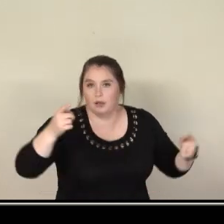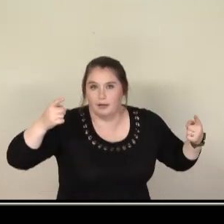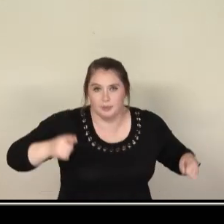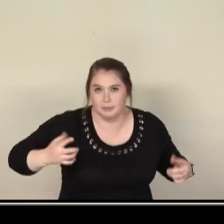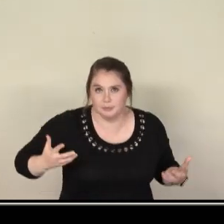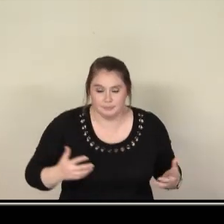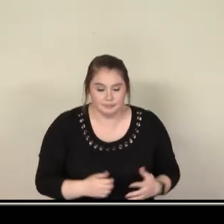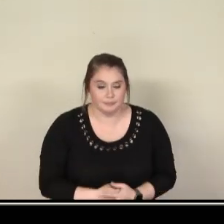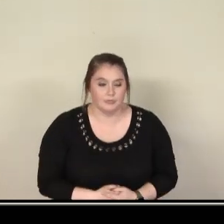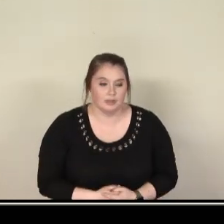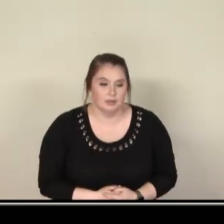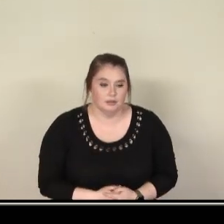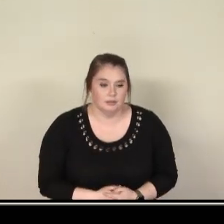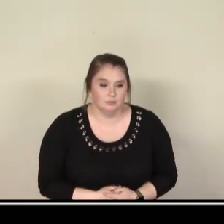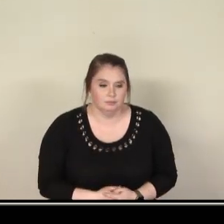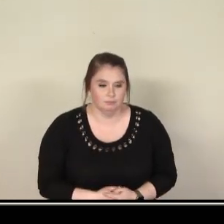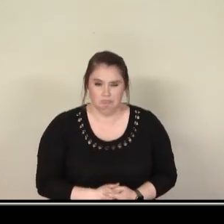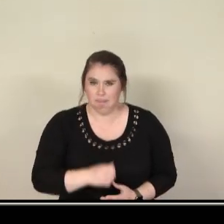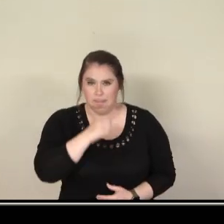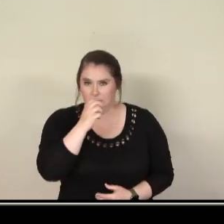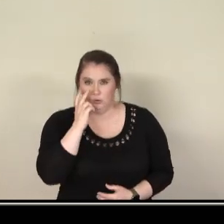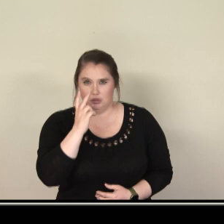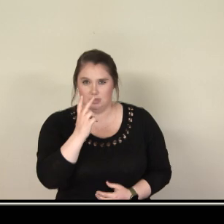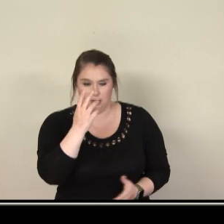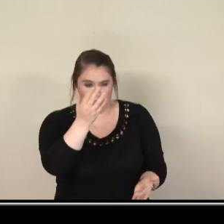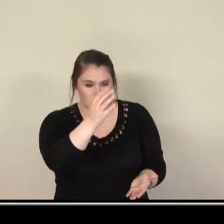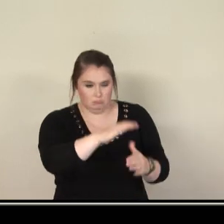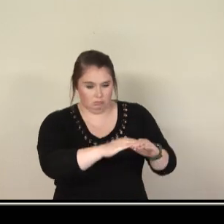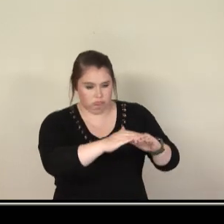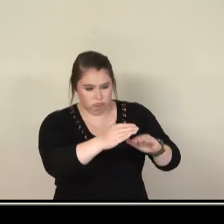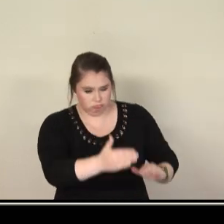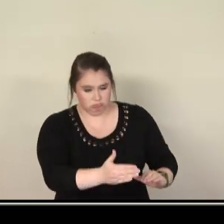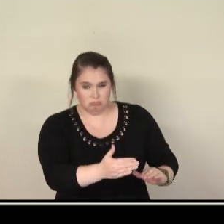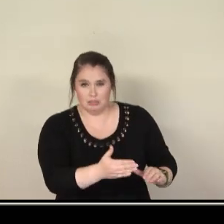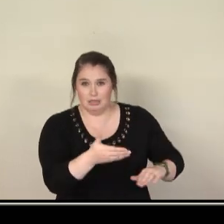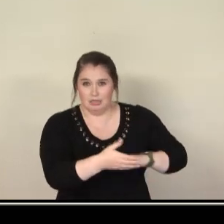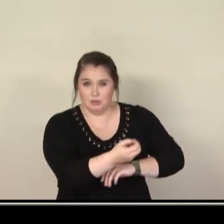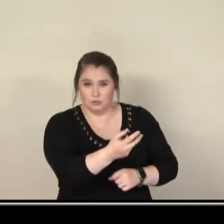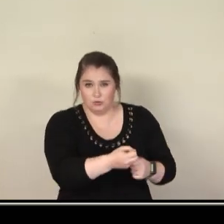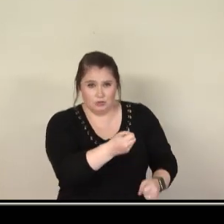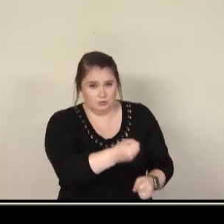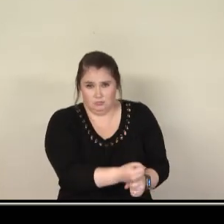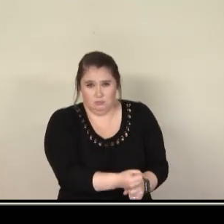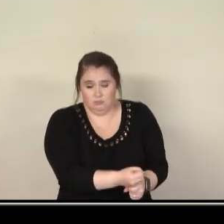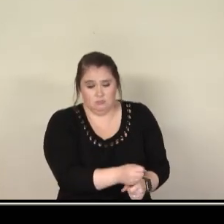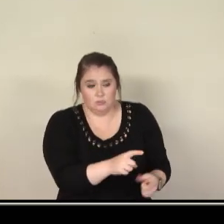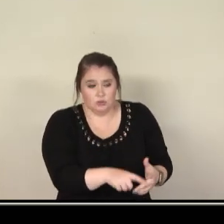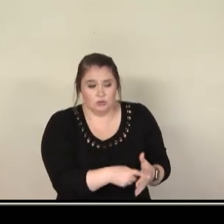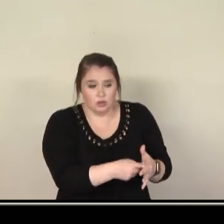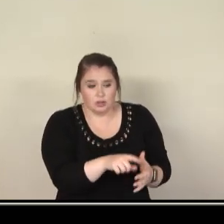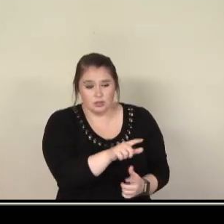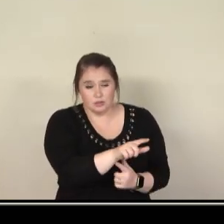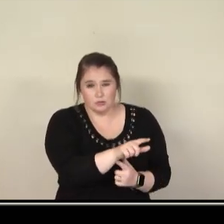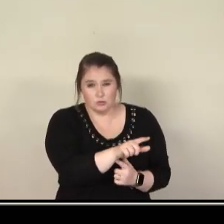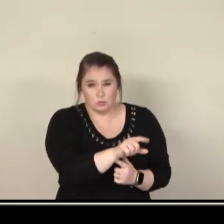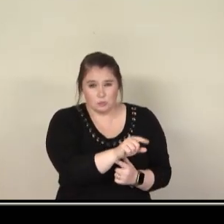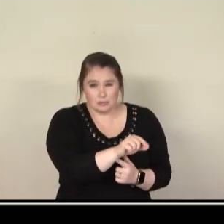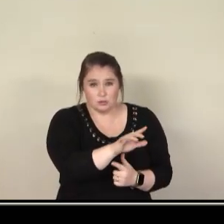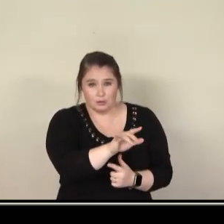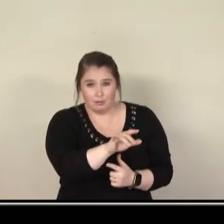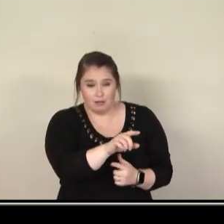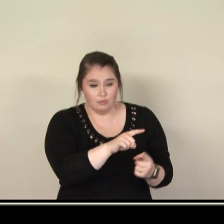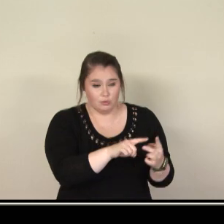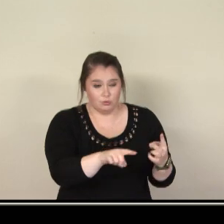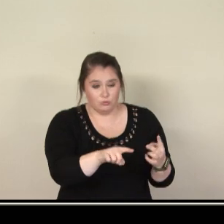not too much of a decrease in the next few years, and then starting in 25, 26, we'll see a little bit